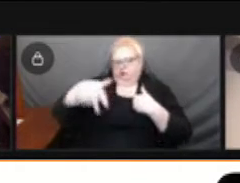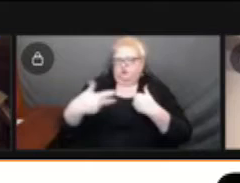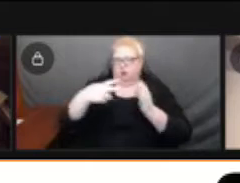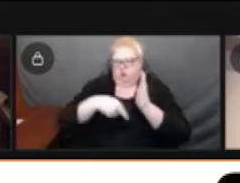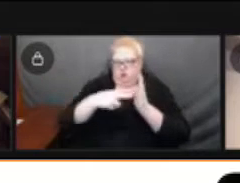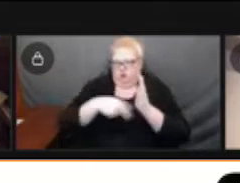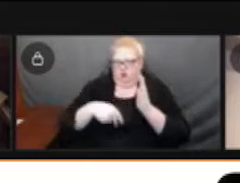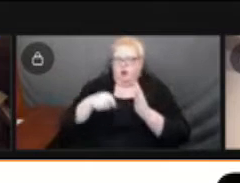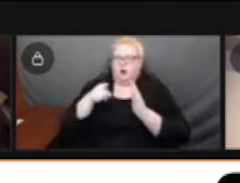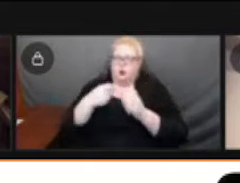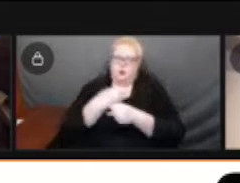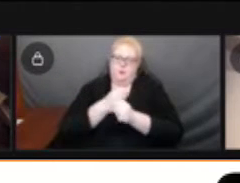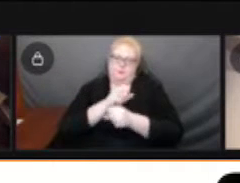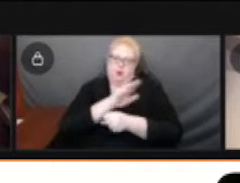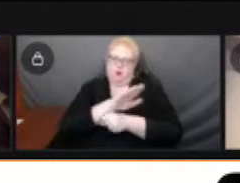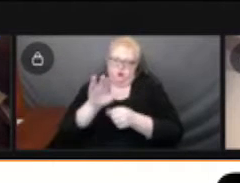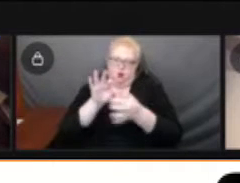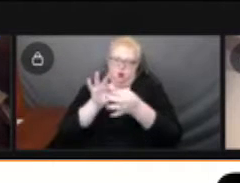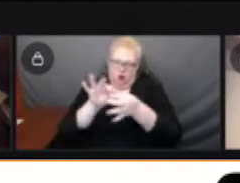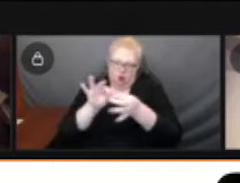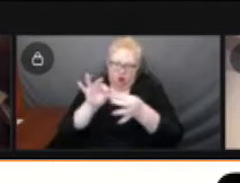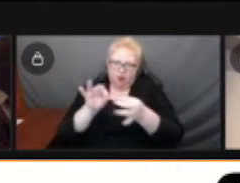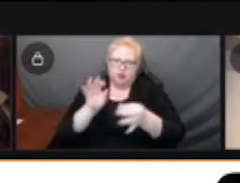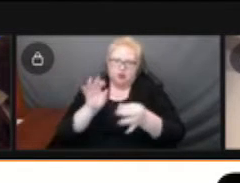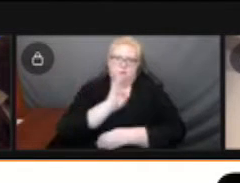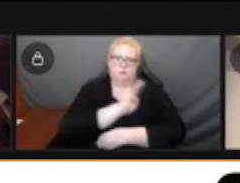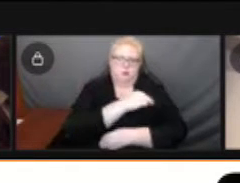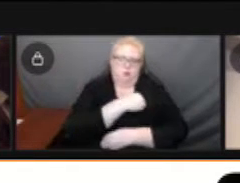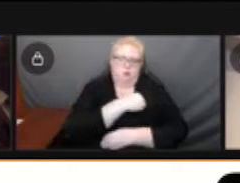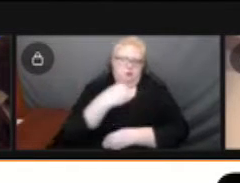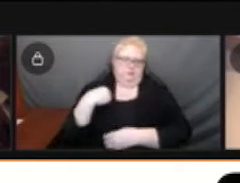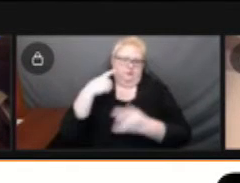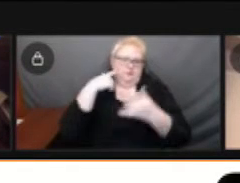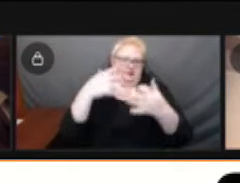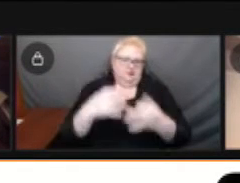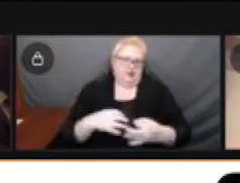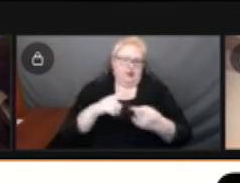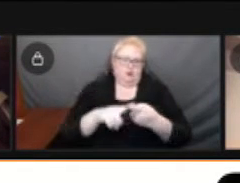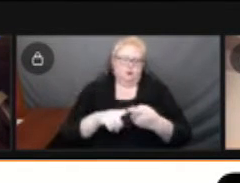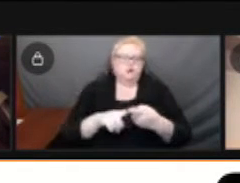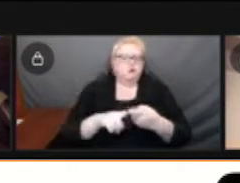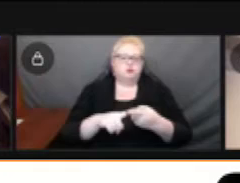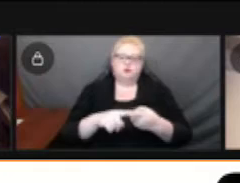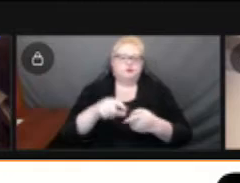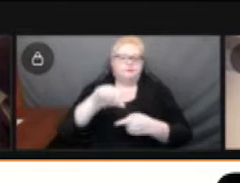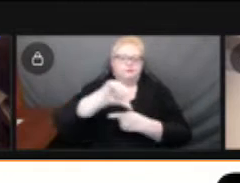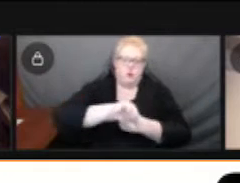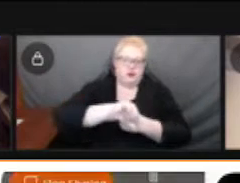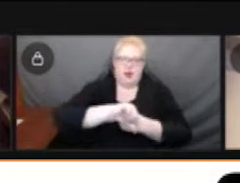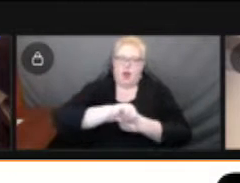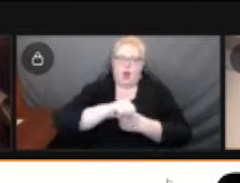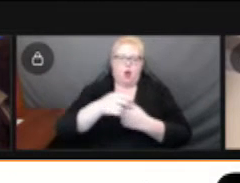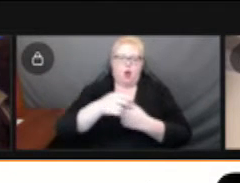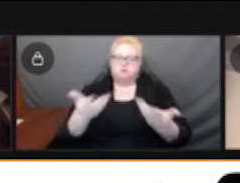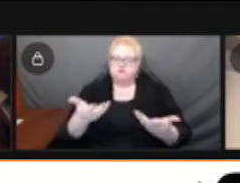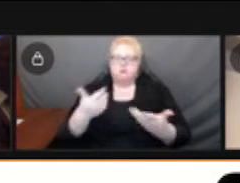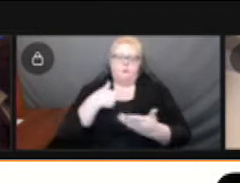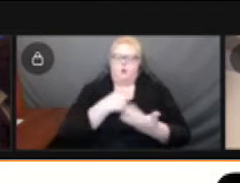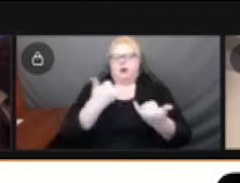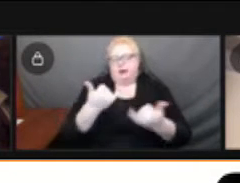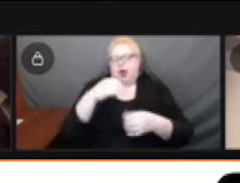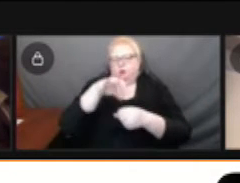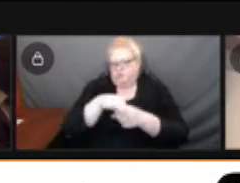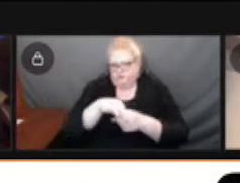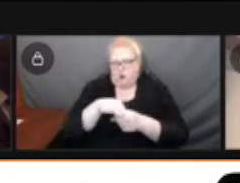your comments, so if the board members decided to vote it down or, but there's been 3 readings, so now we have a vote. So